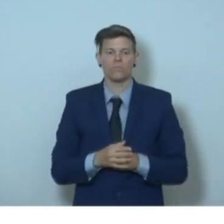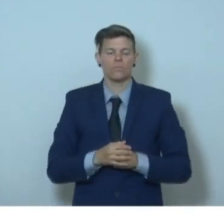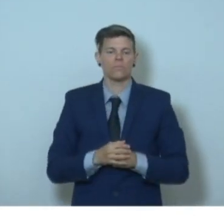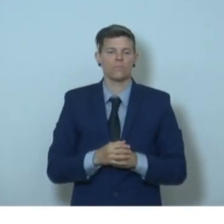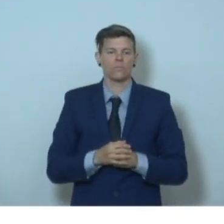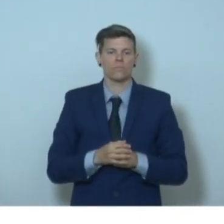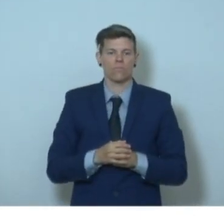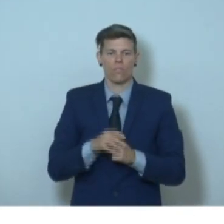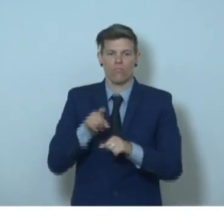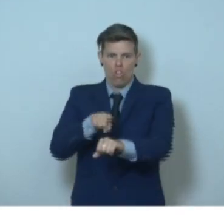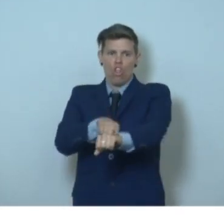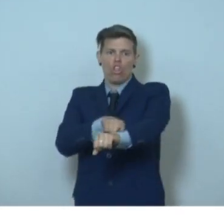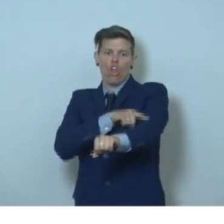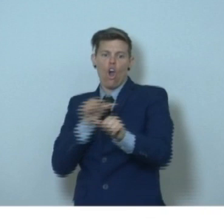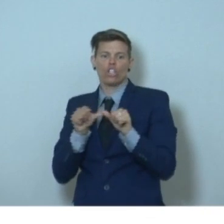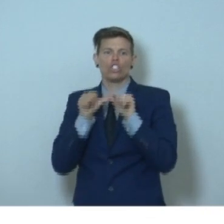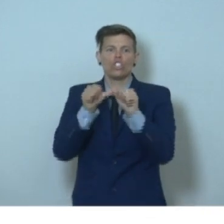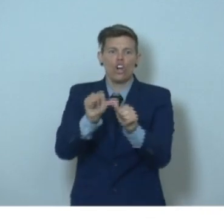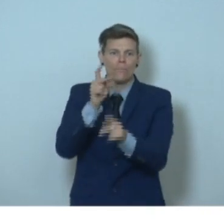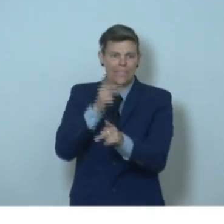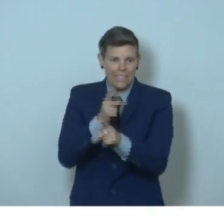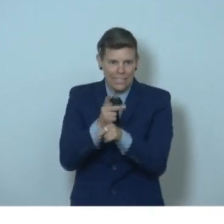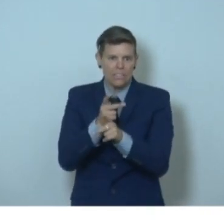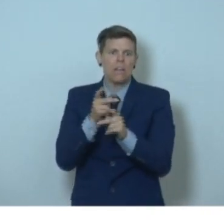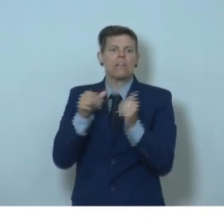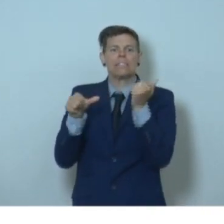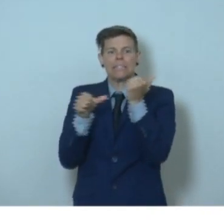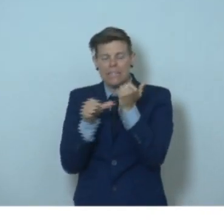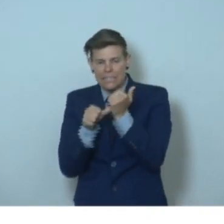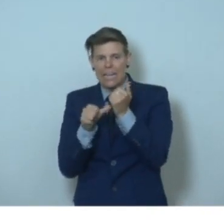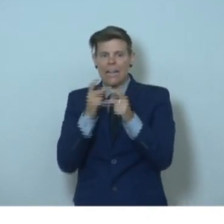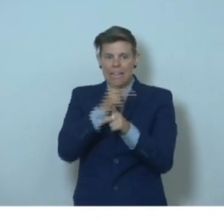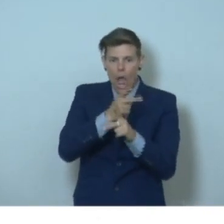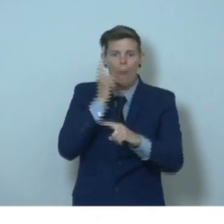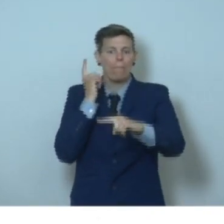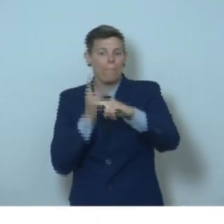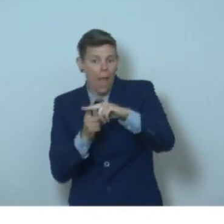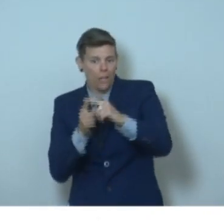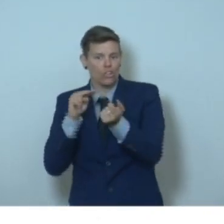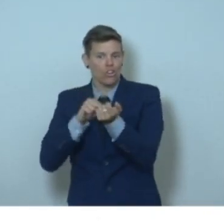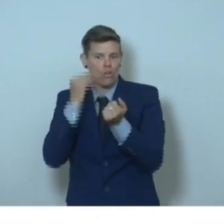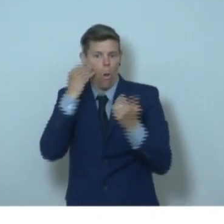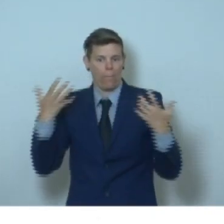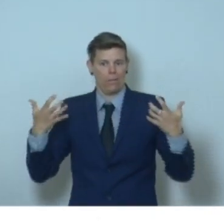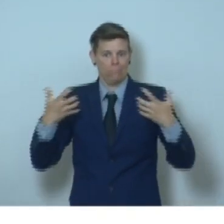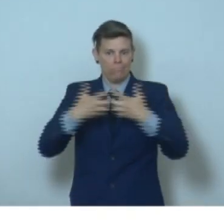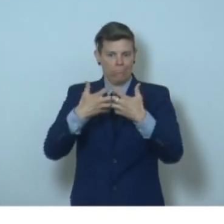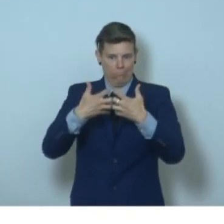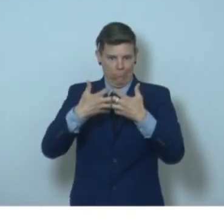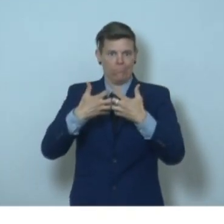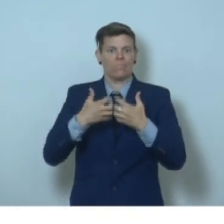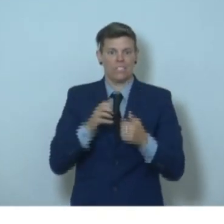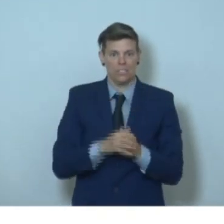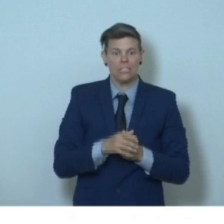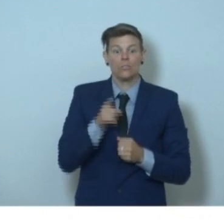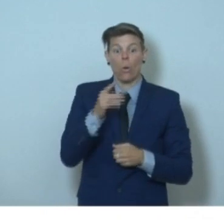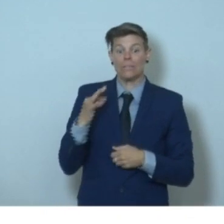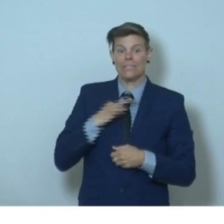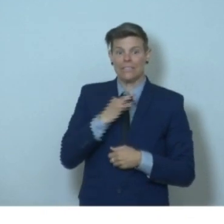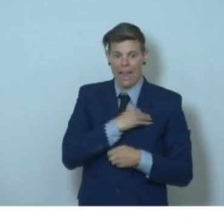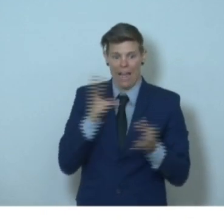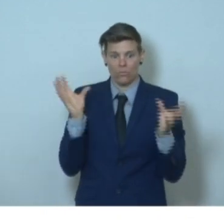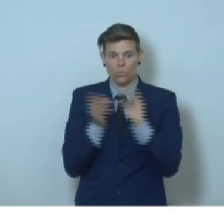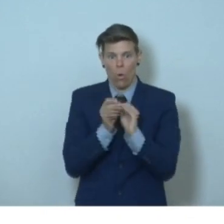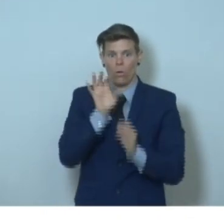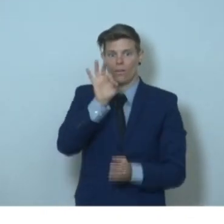which we considered both nursing homes and assisted living facilities, the staff, the number of deaths overall, which is 160, and